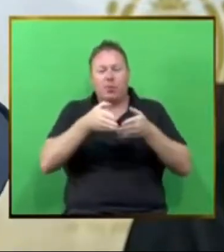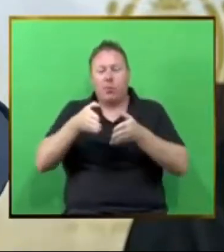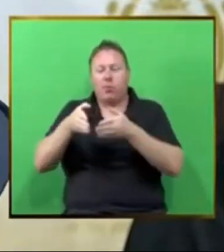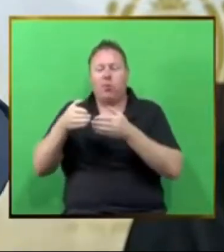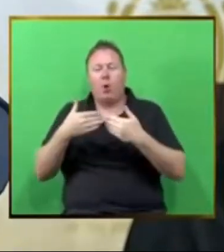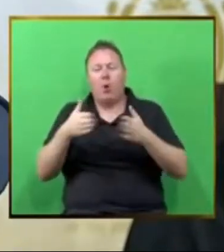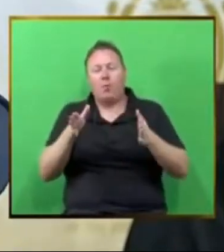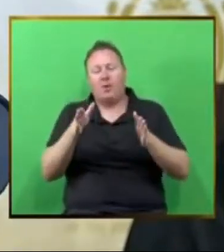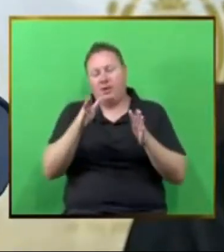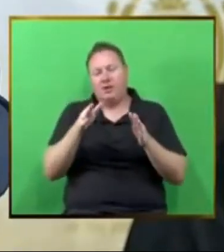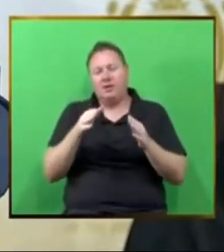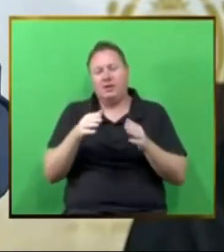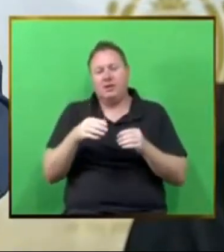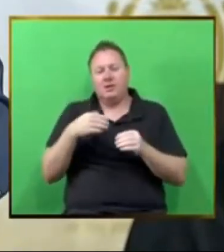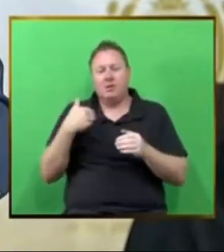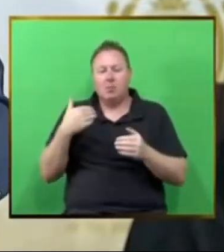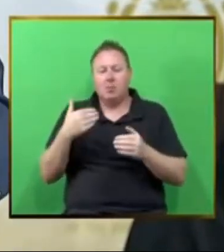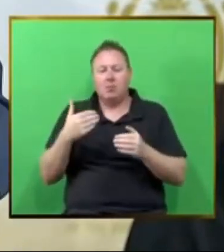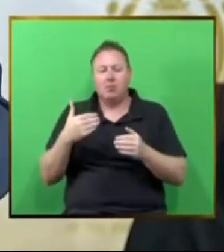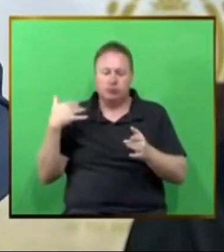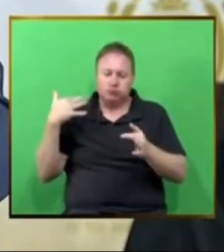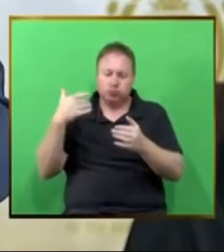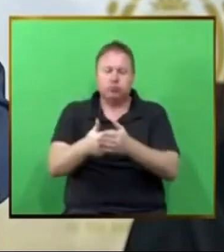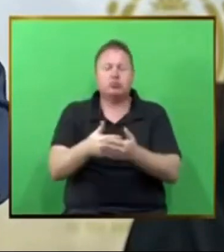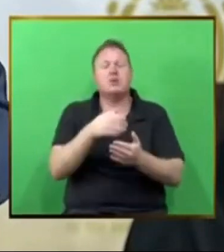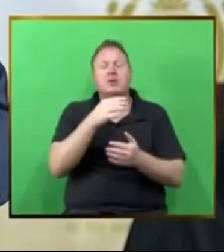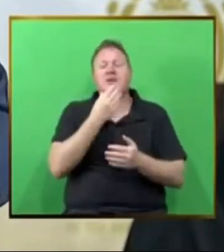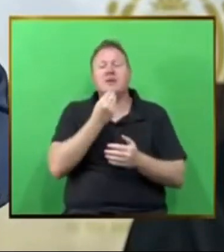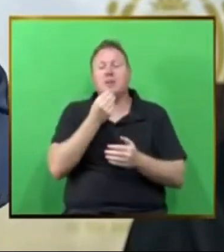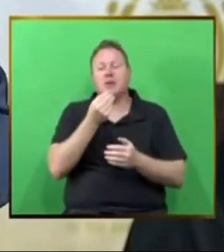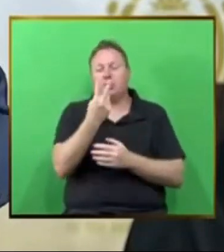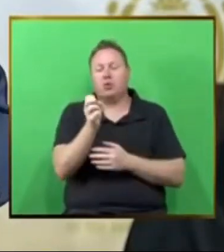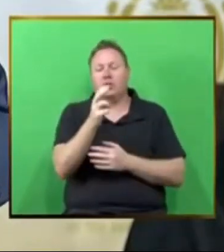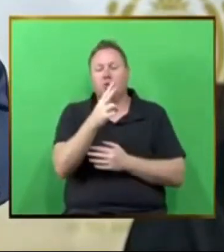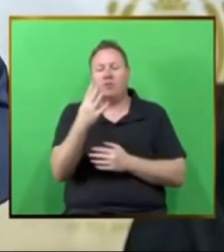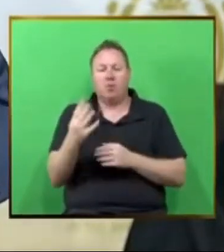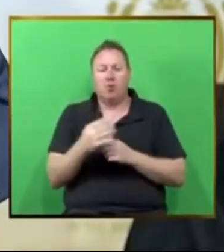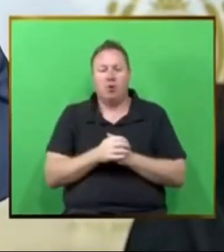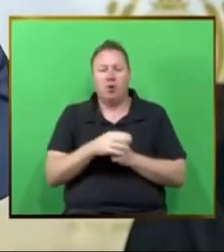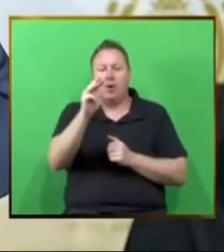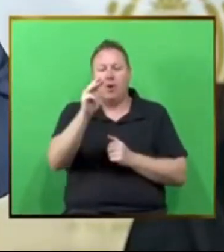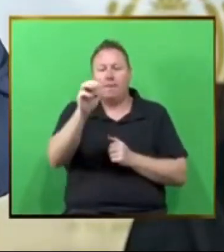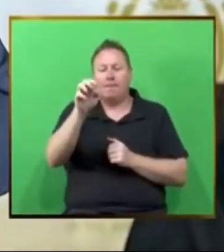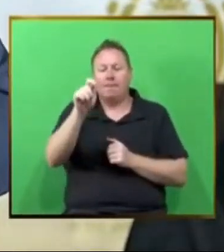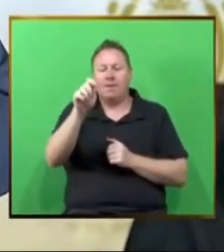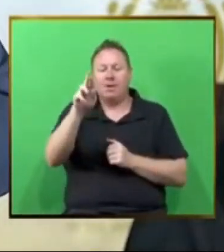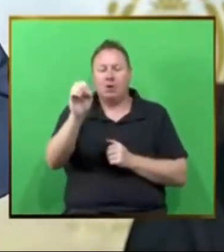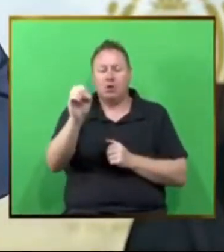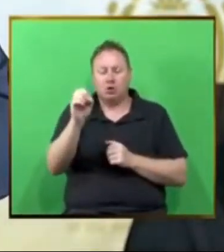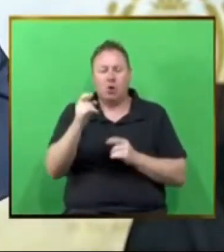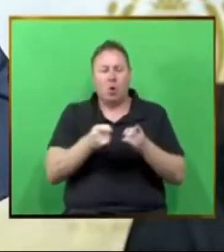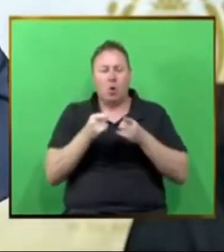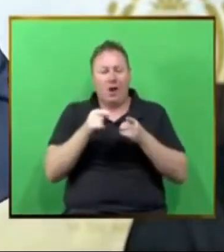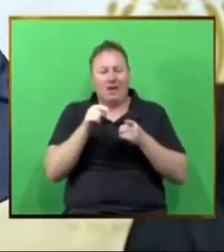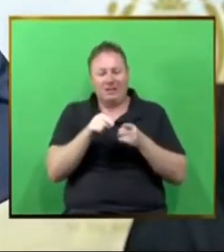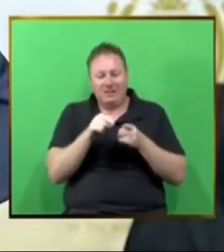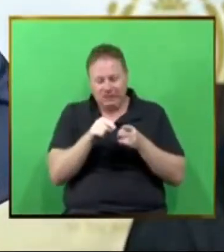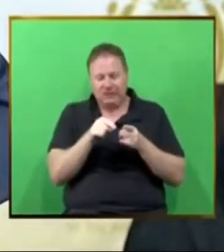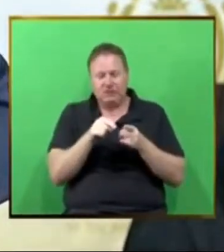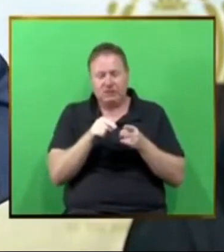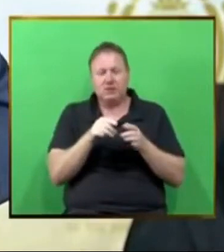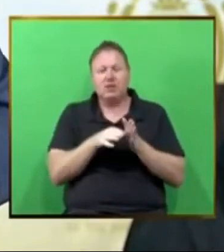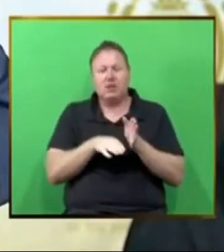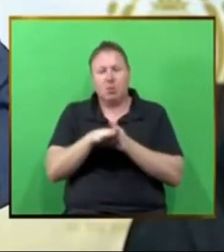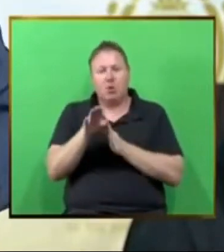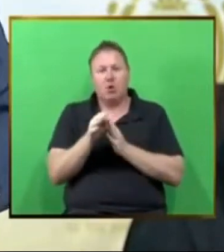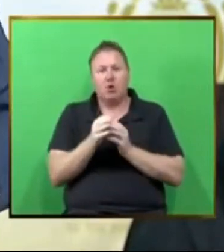2023. This will increase the number of passengers on Metro Rail from 15.6 million in